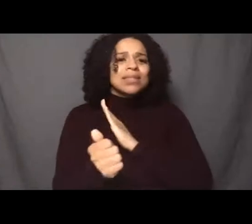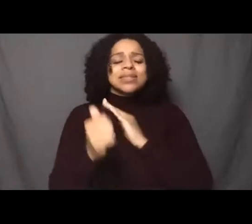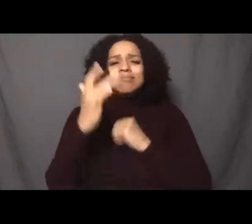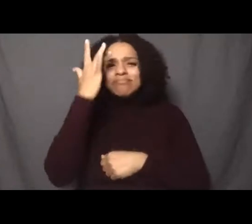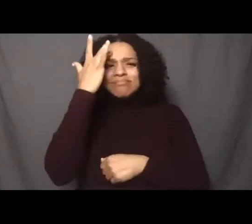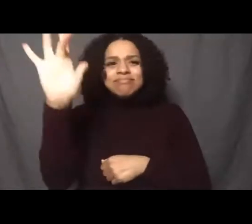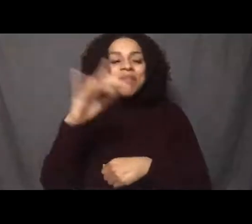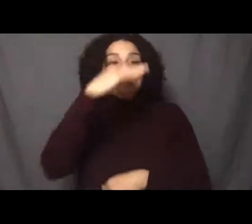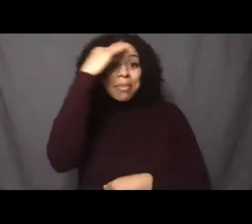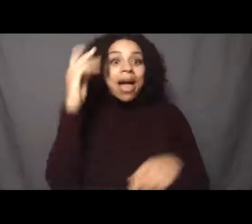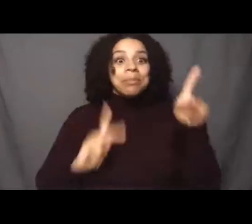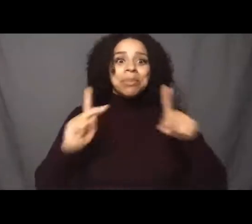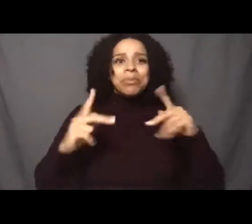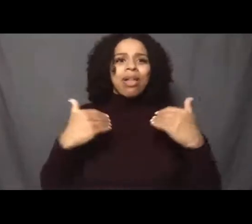that